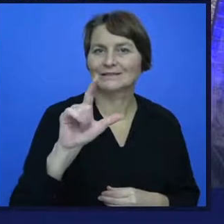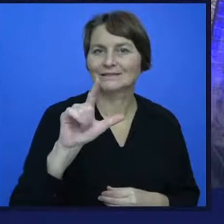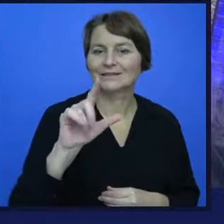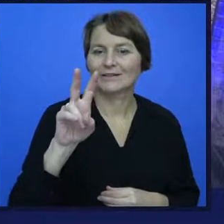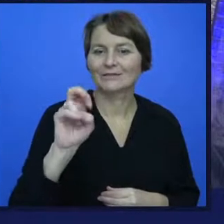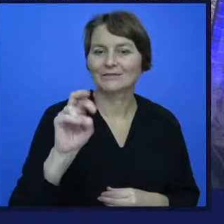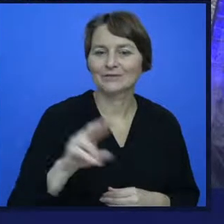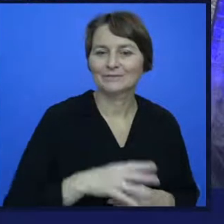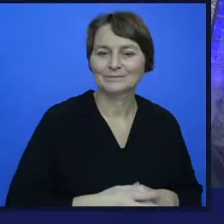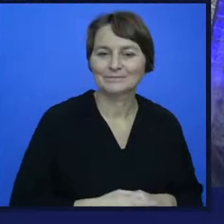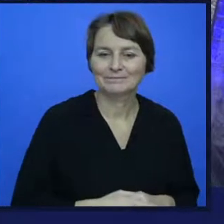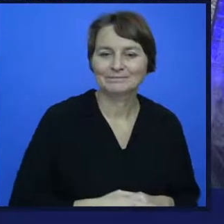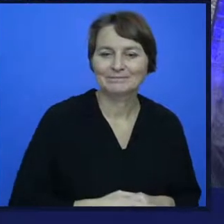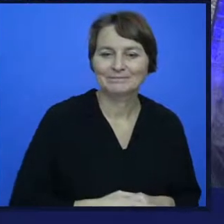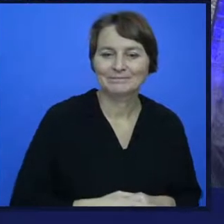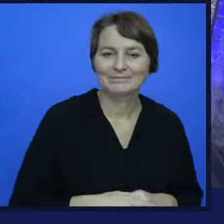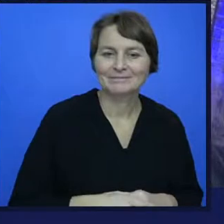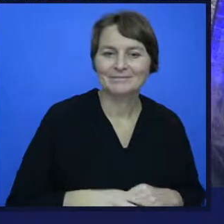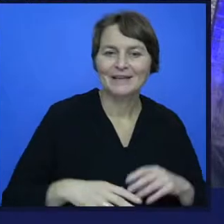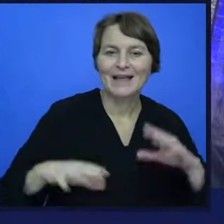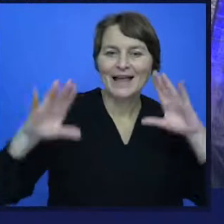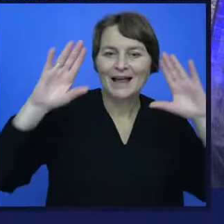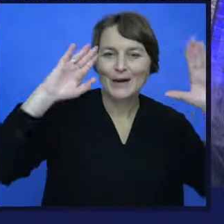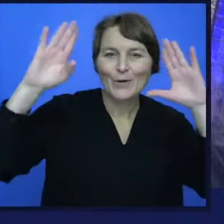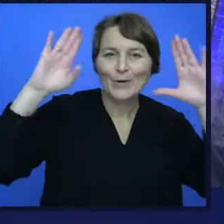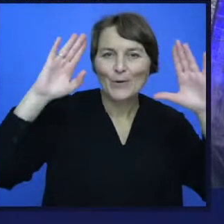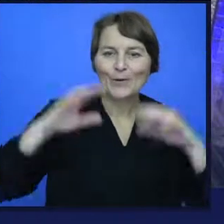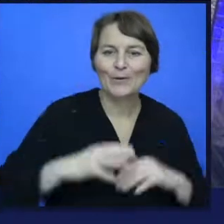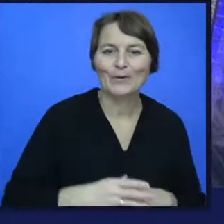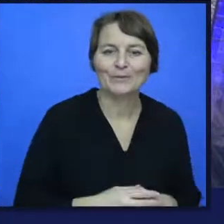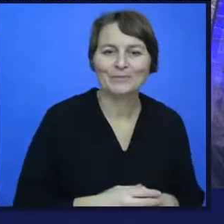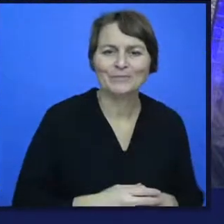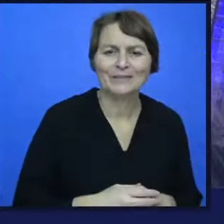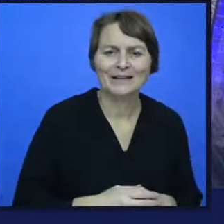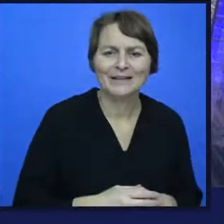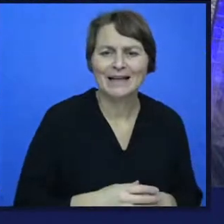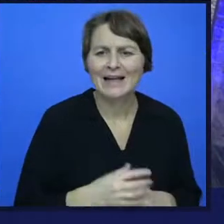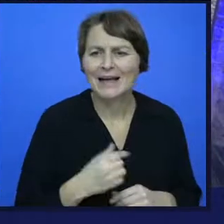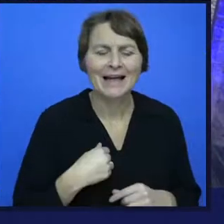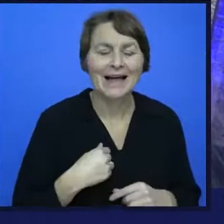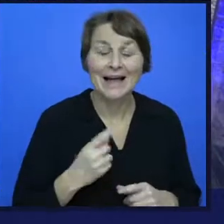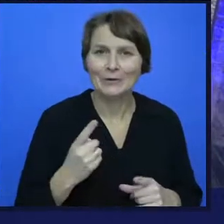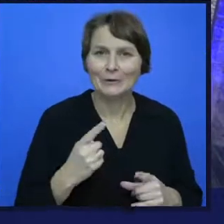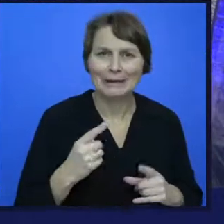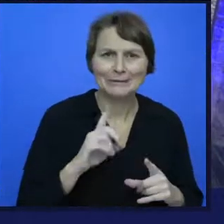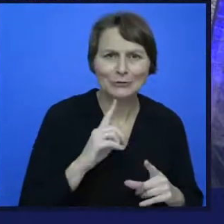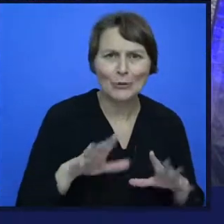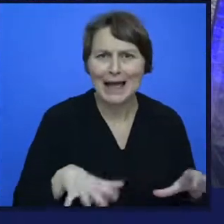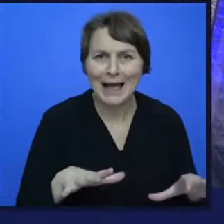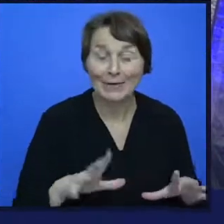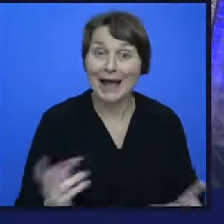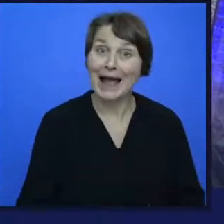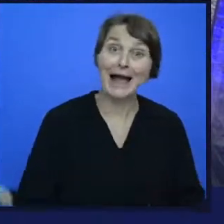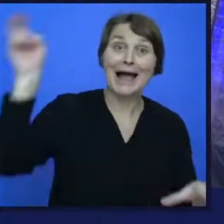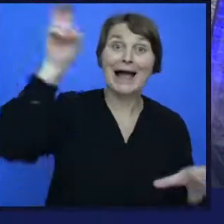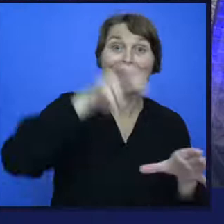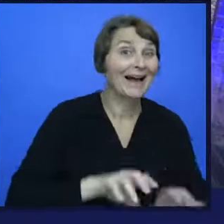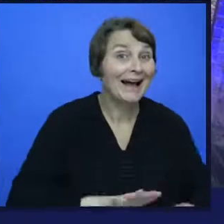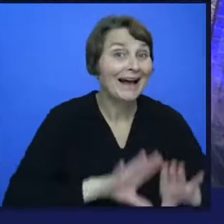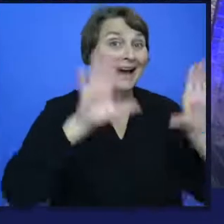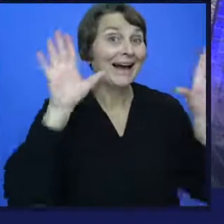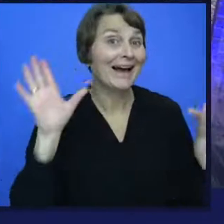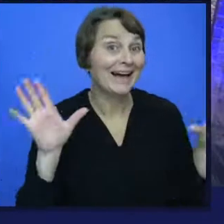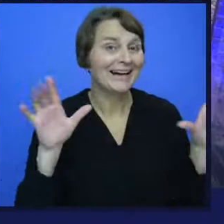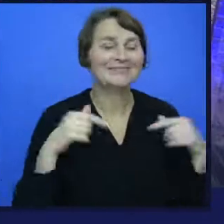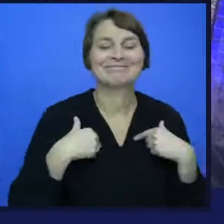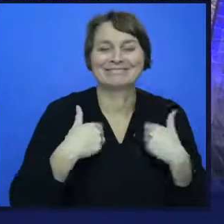Hey there. Hey. Hello. Hey, Noelle. I wasn't sure. I'm like, do I just jump on in? But the interview was awesome. So